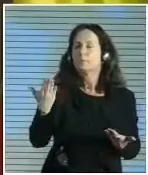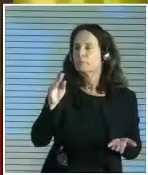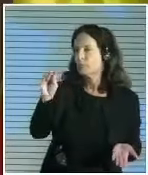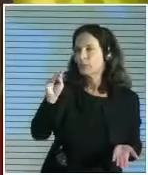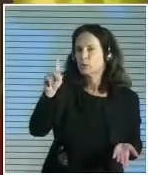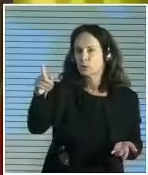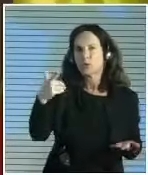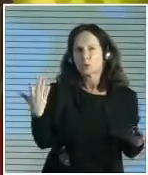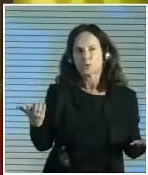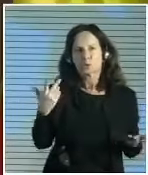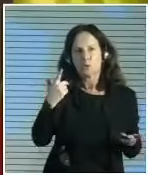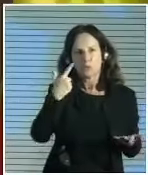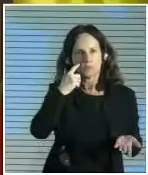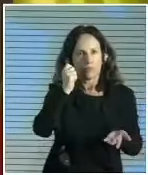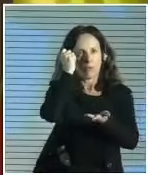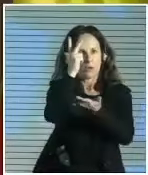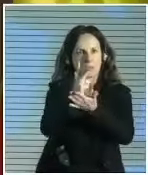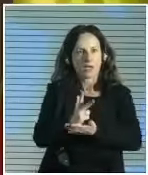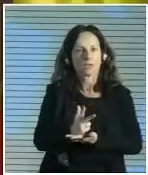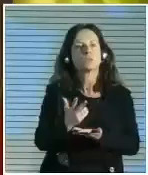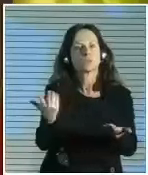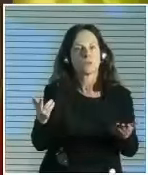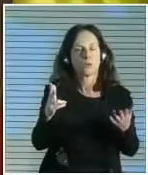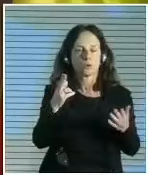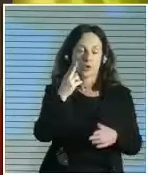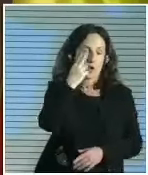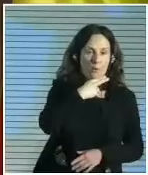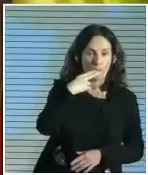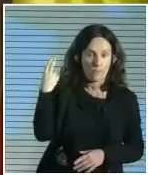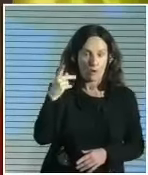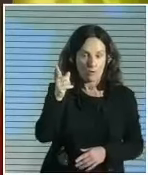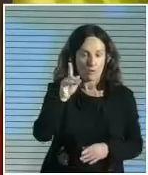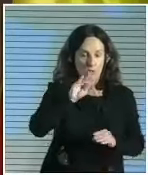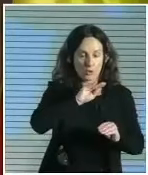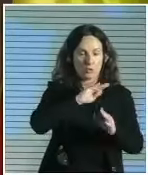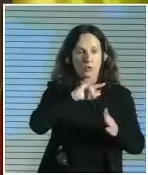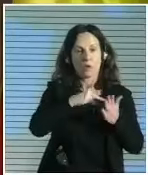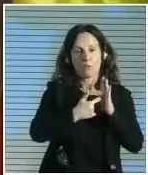action plan? I will say that on the contrary,